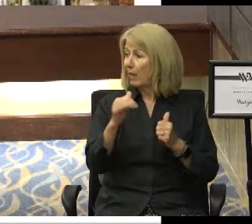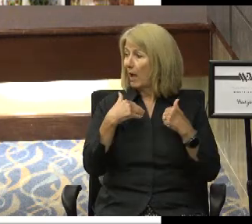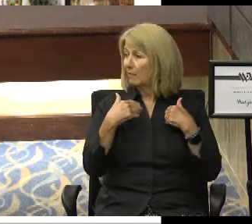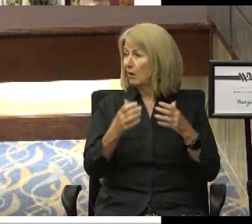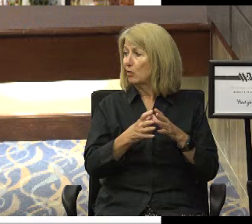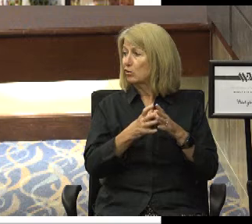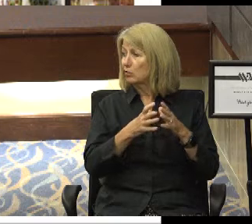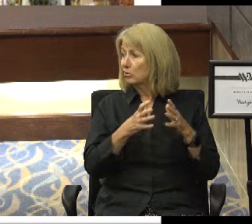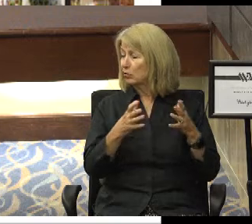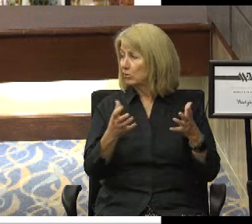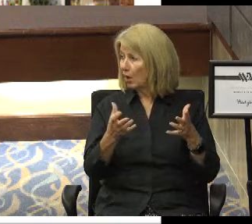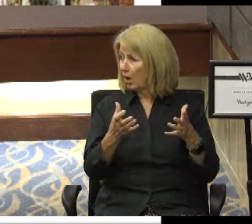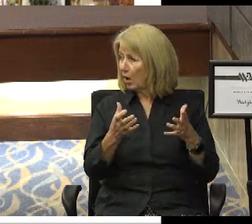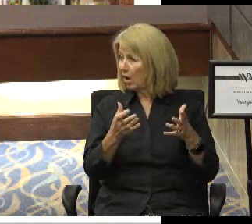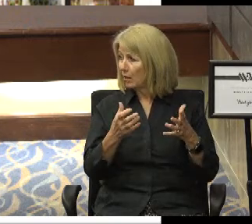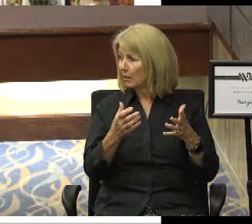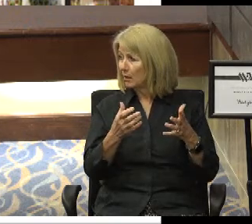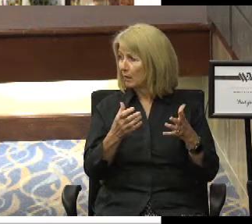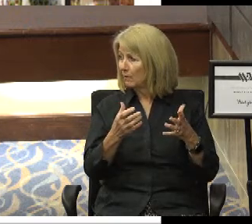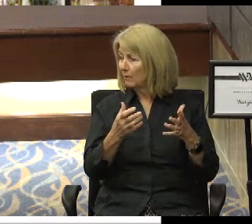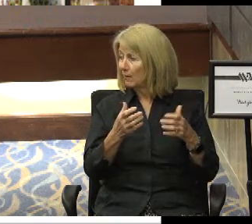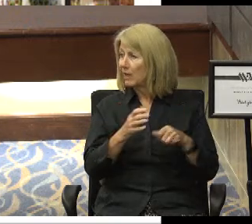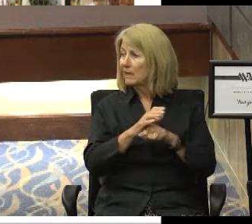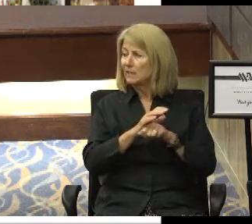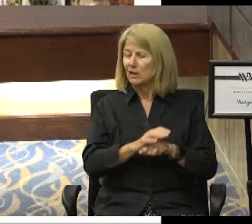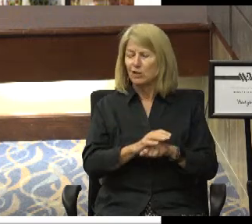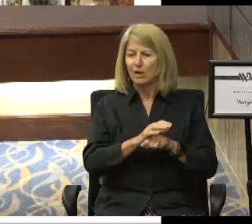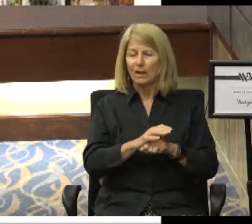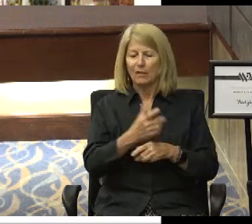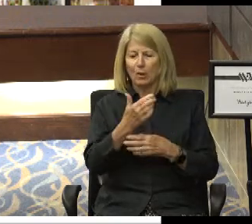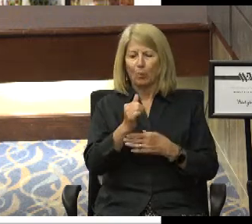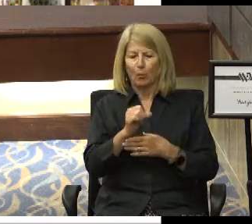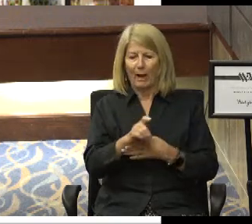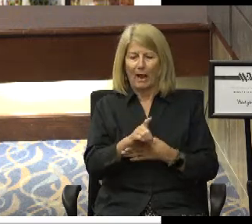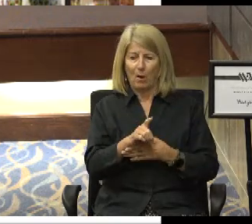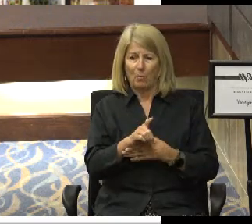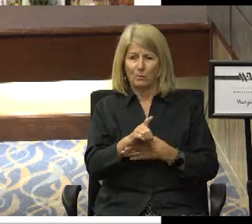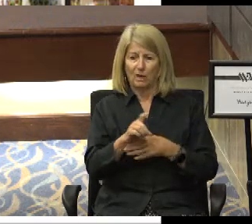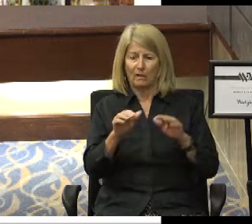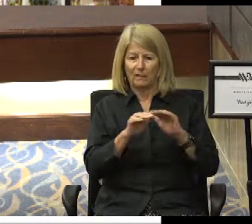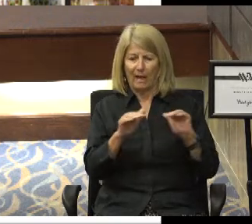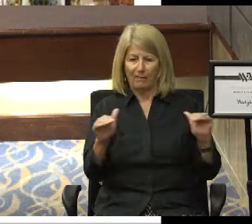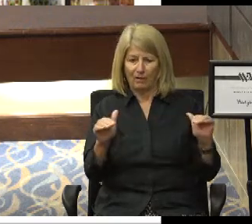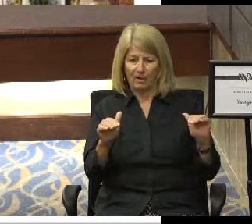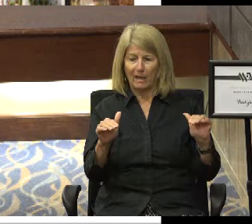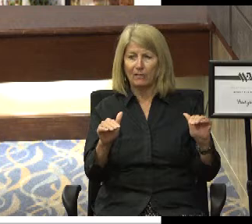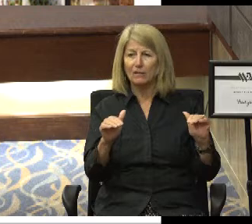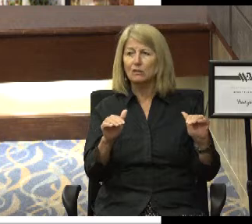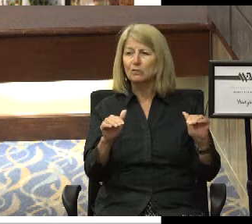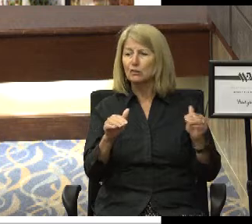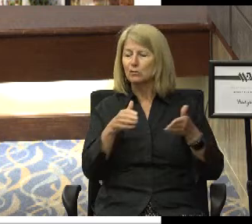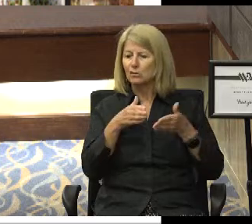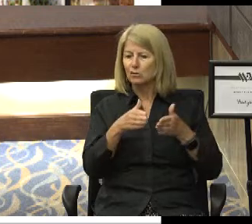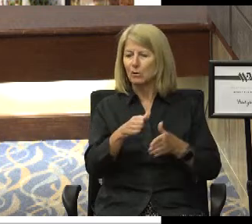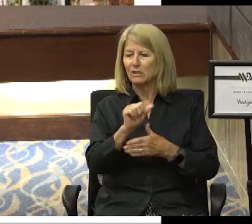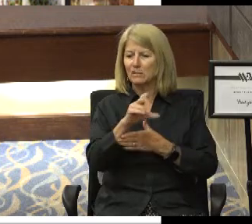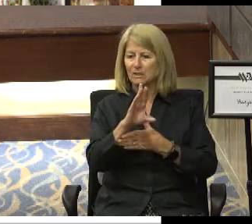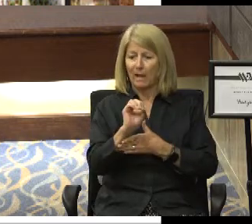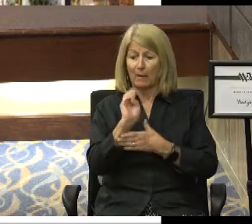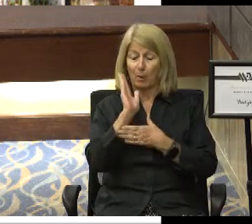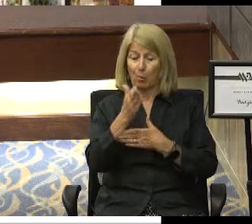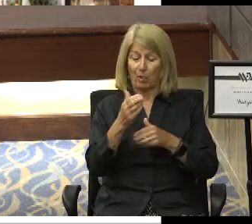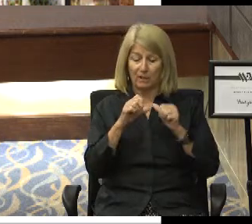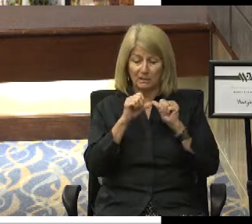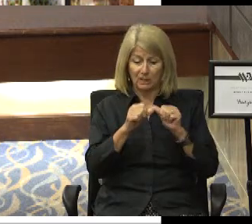attention, as we always do at the ground level and the streetscape experience. We will continue to do that.